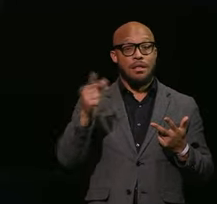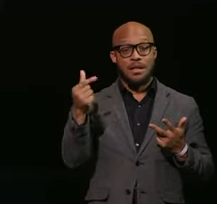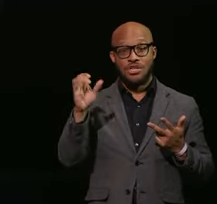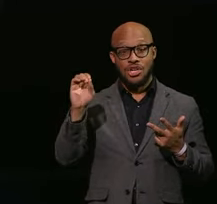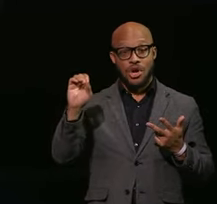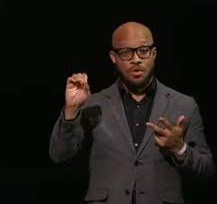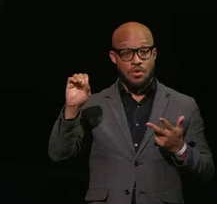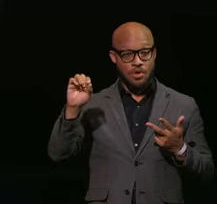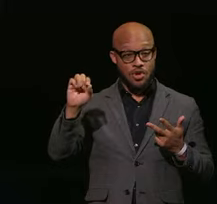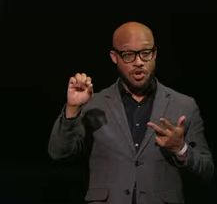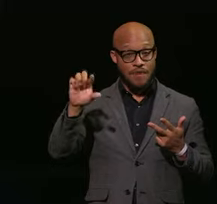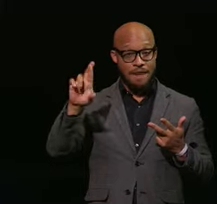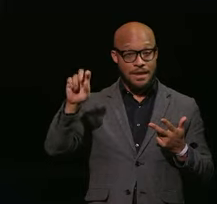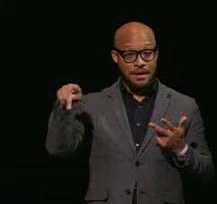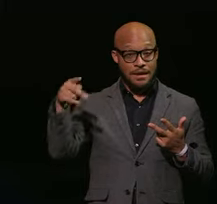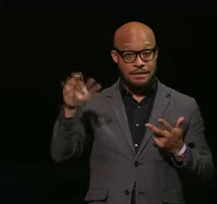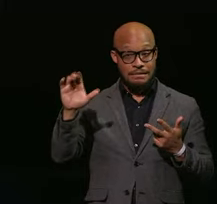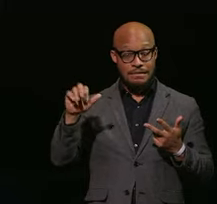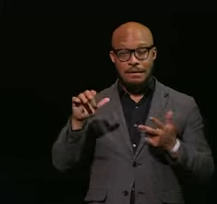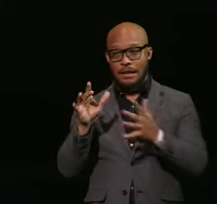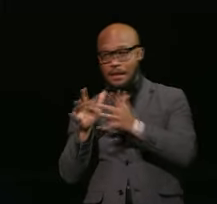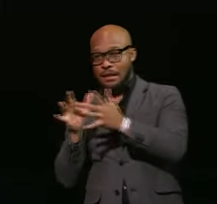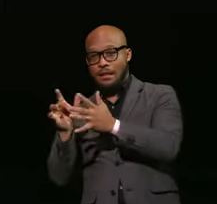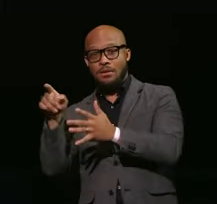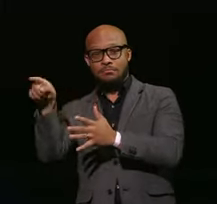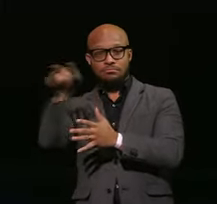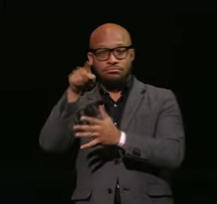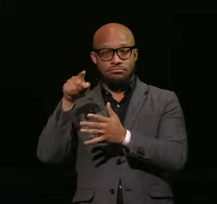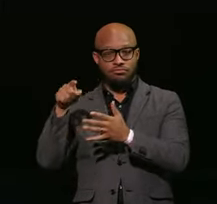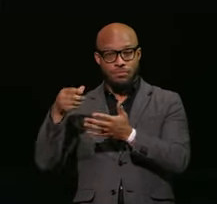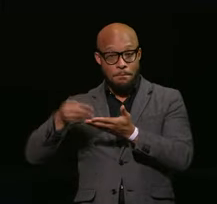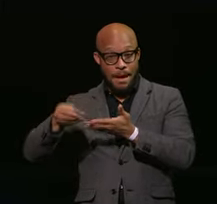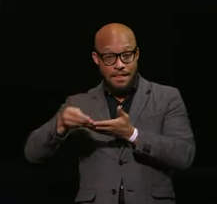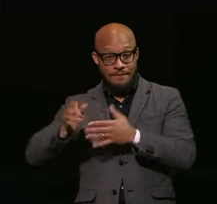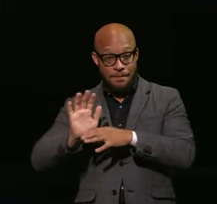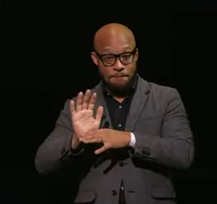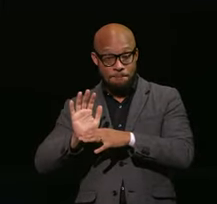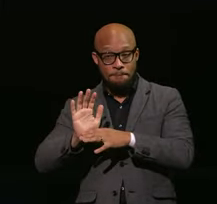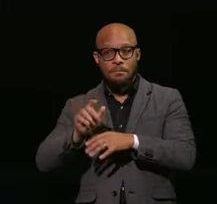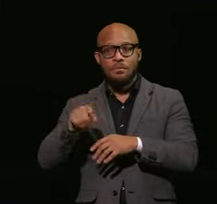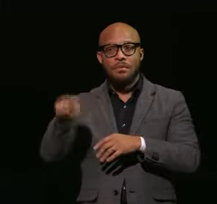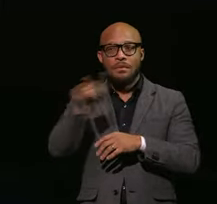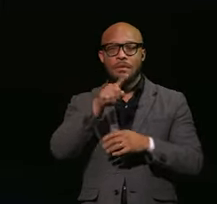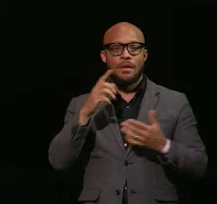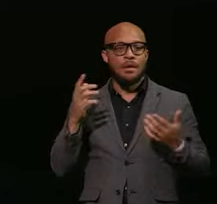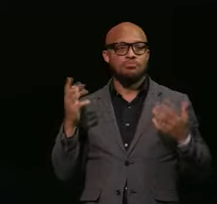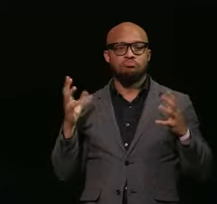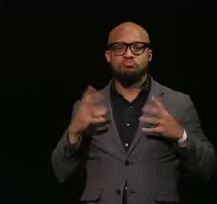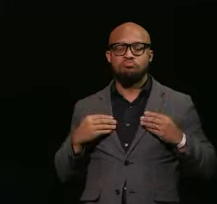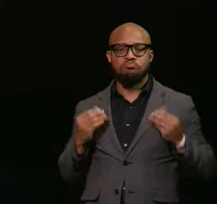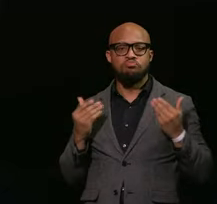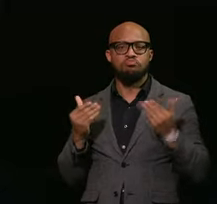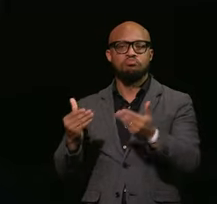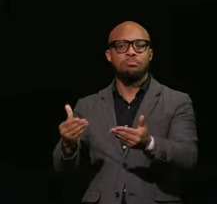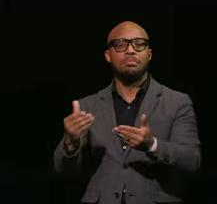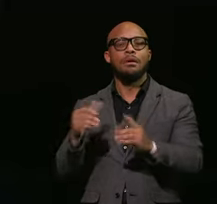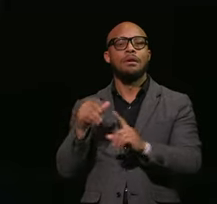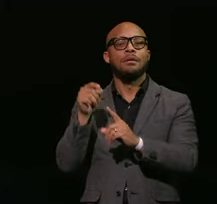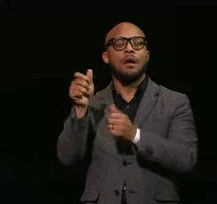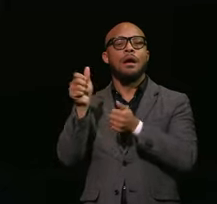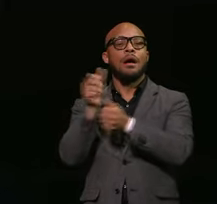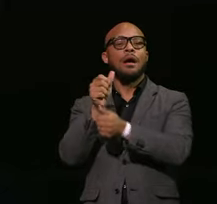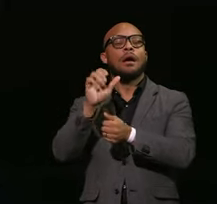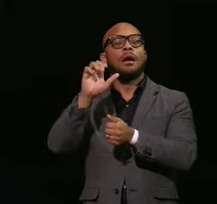Courtney Monroe, to their incredible credit, didn't hesitate for one beat. And by the time we got to Venice, we'd sold the film to